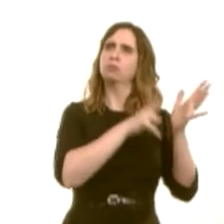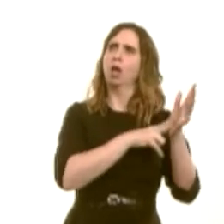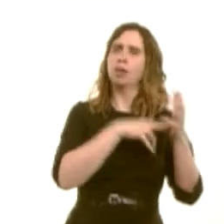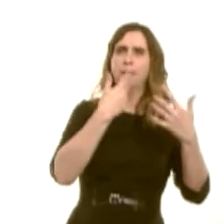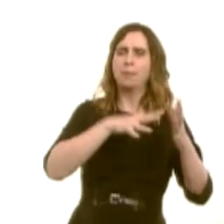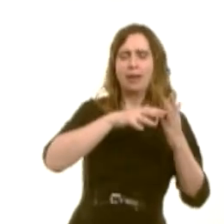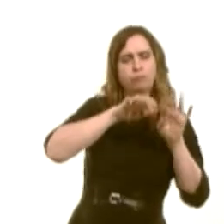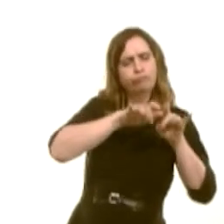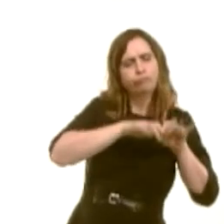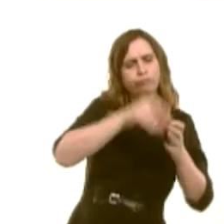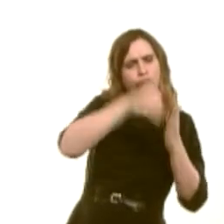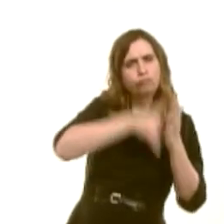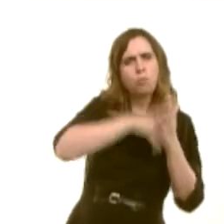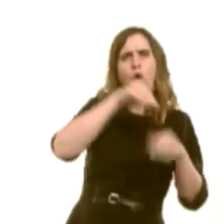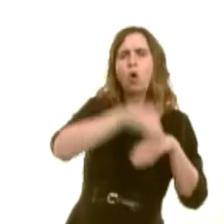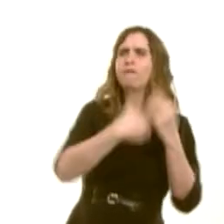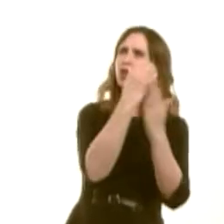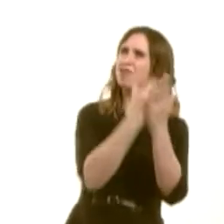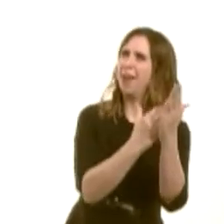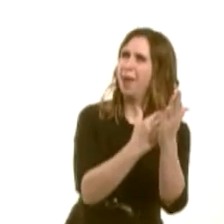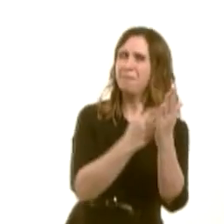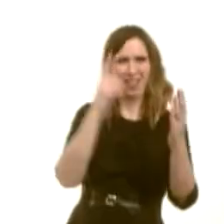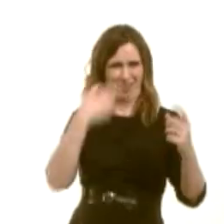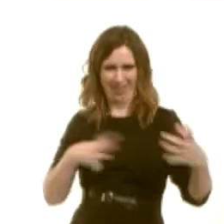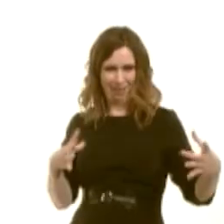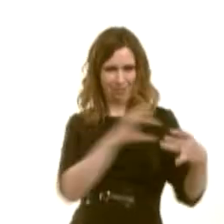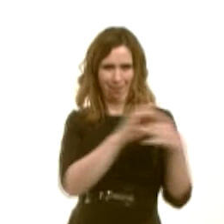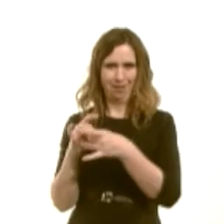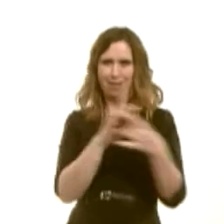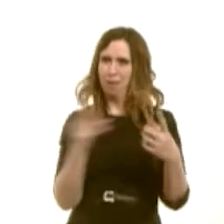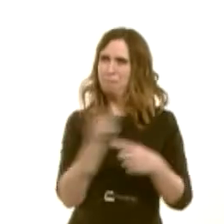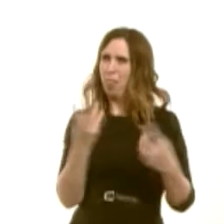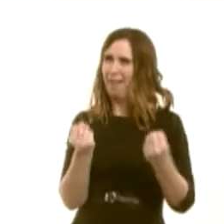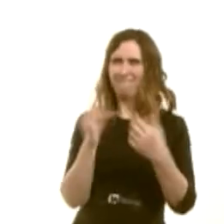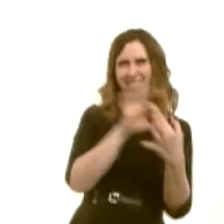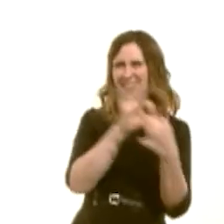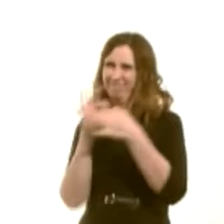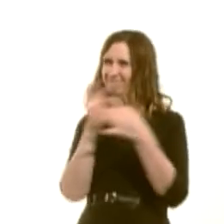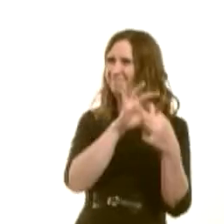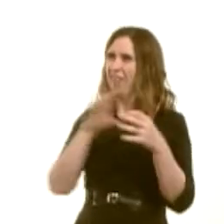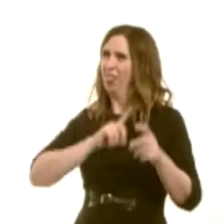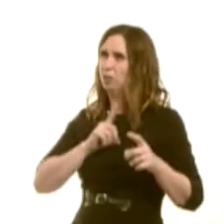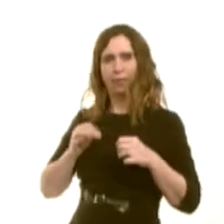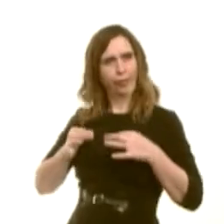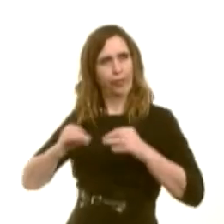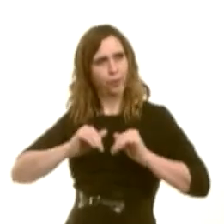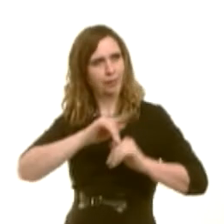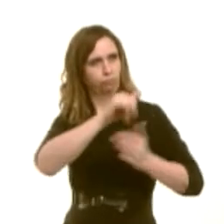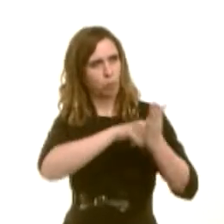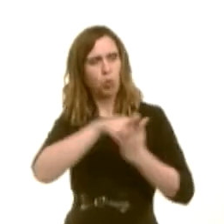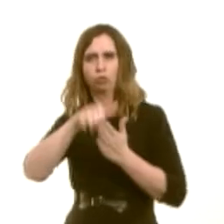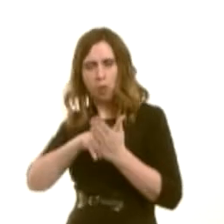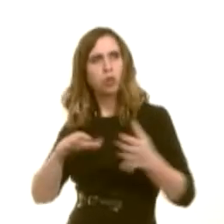so it makes sense for one to feed into another, which is exactly what has happened. Second, of course, I don't see whether there is any kind